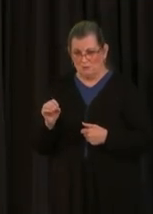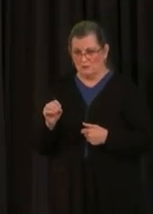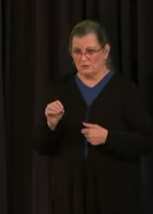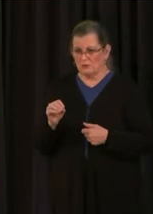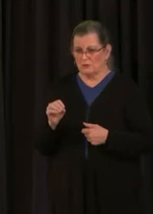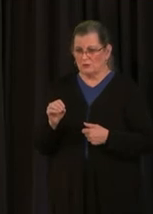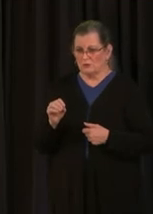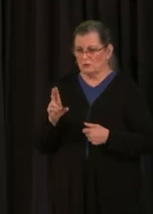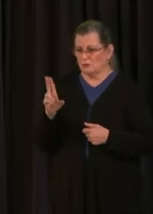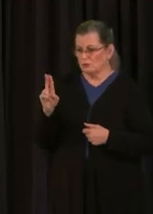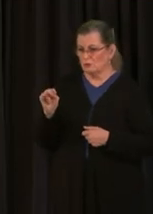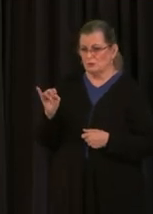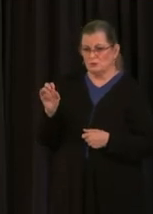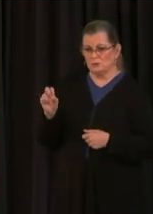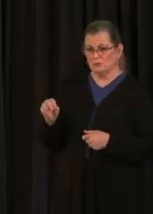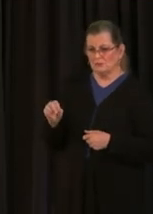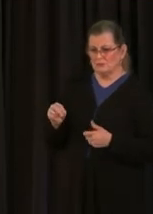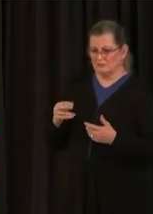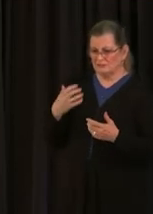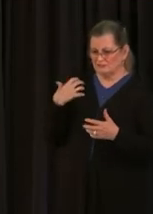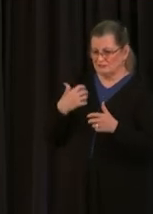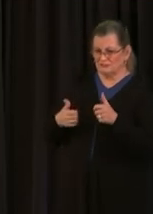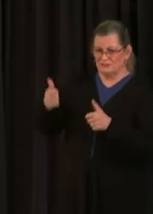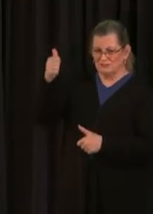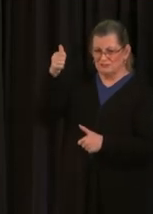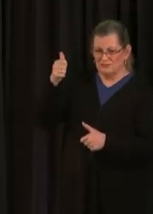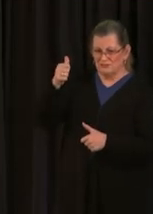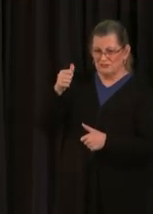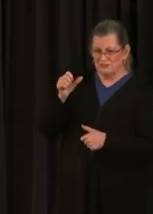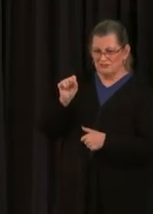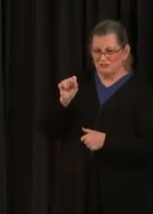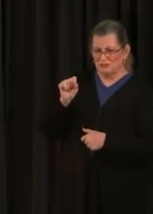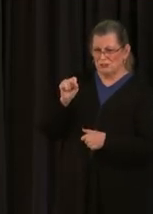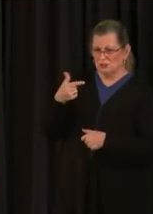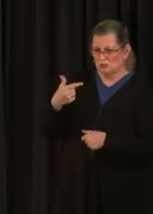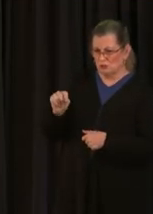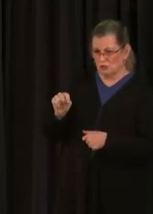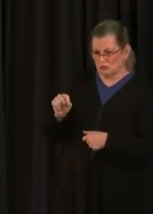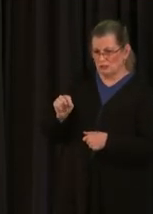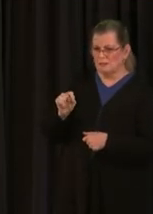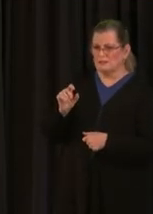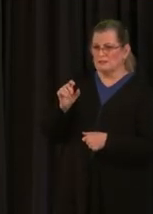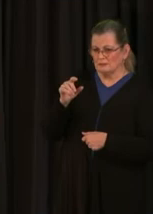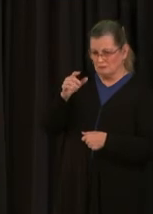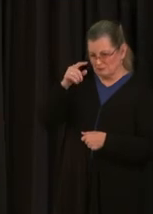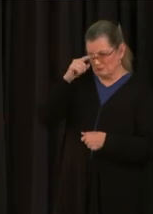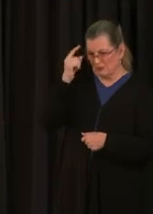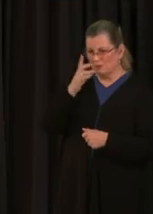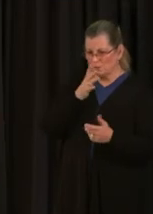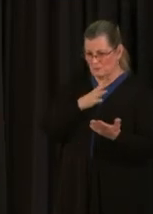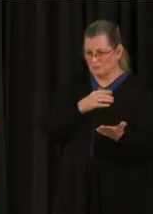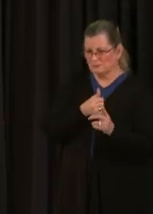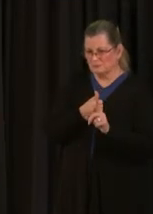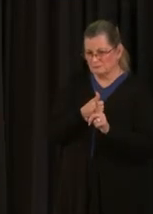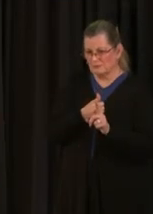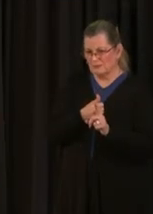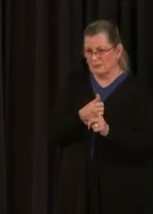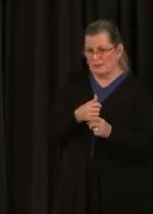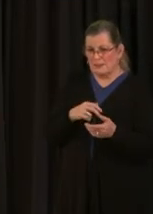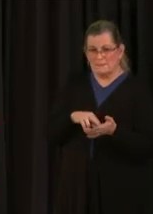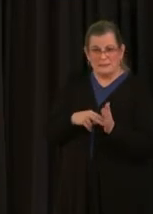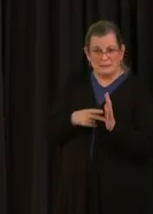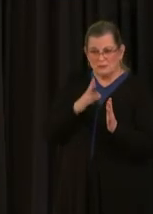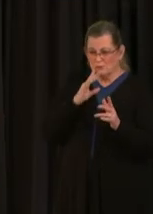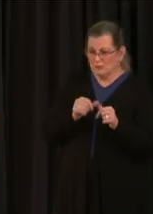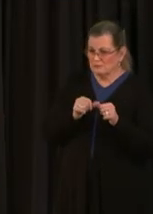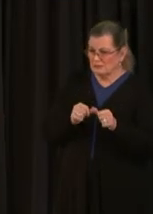to social-emotional support. And finally, we have a continued commitment, as we did